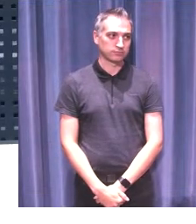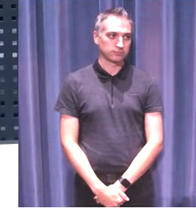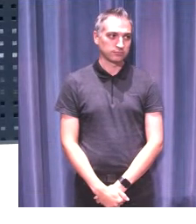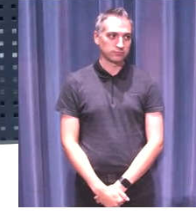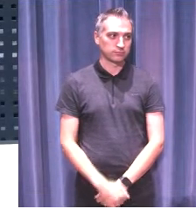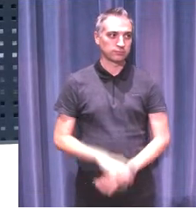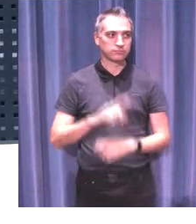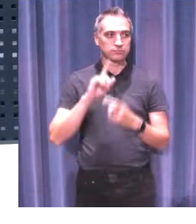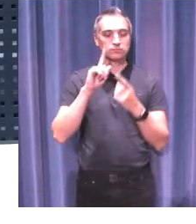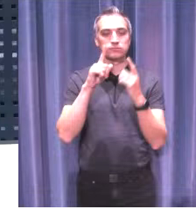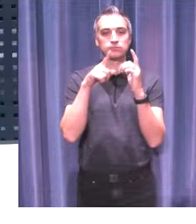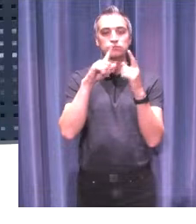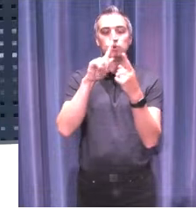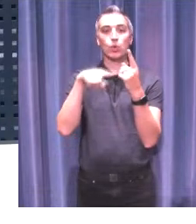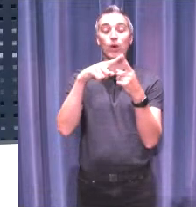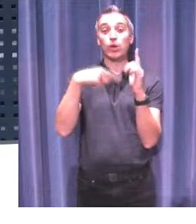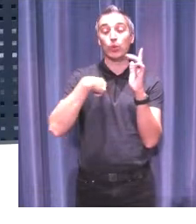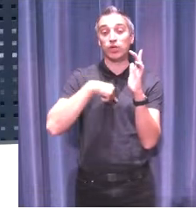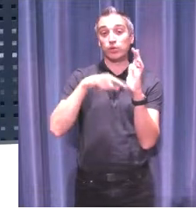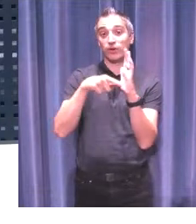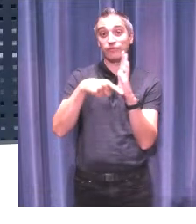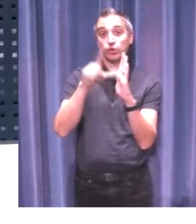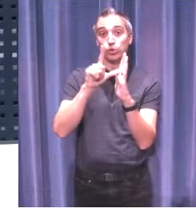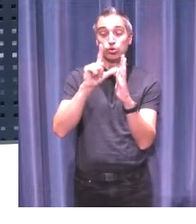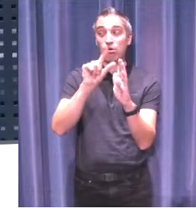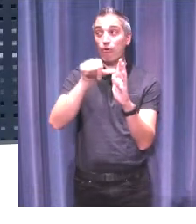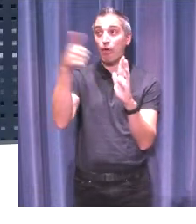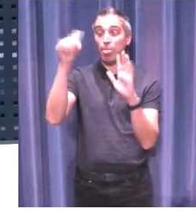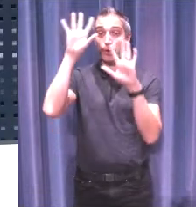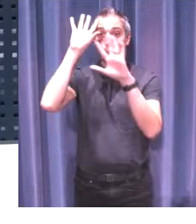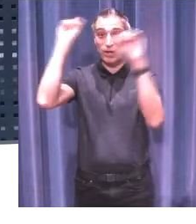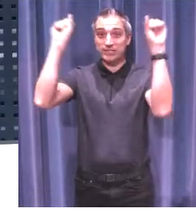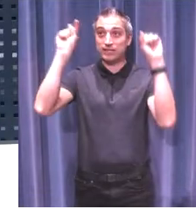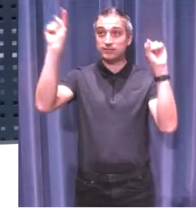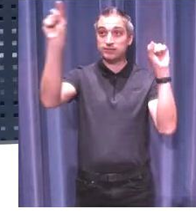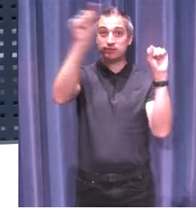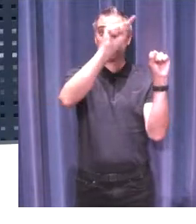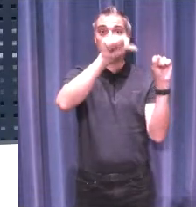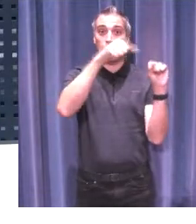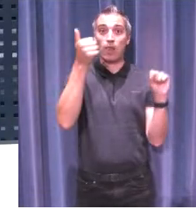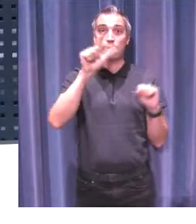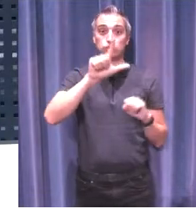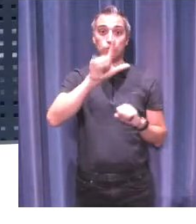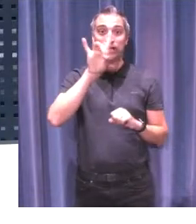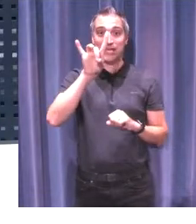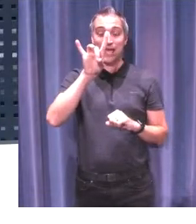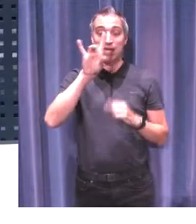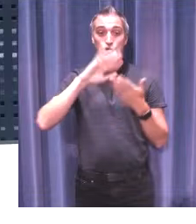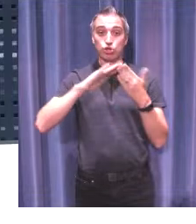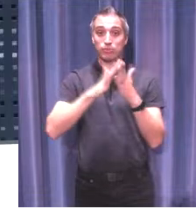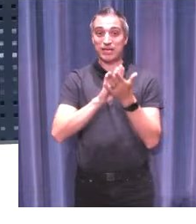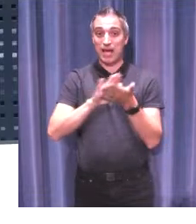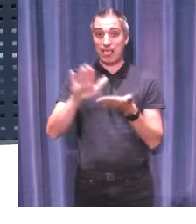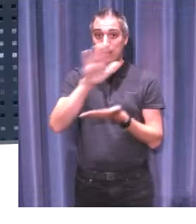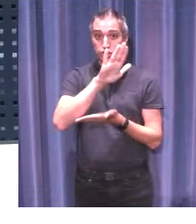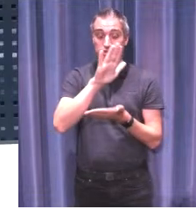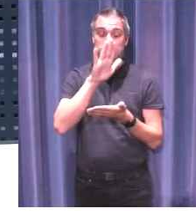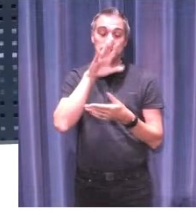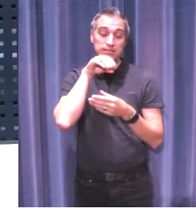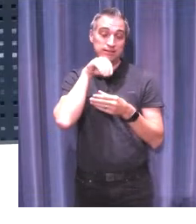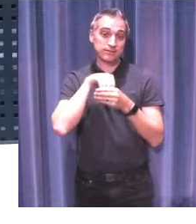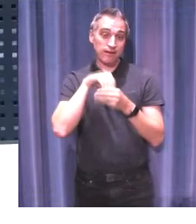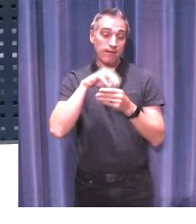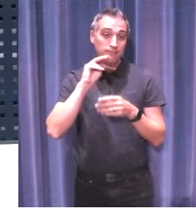So in review of the other presidents at the other 28 community colleges within